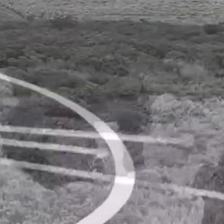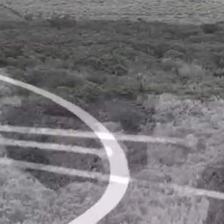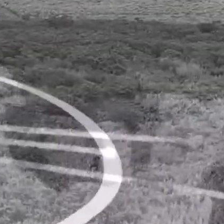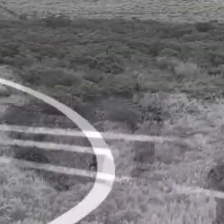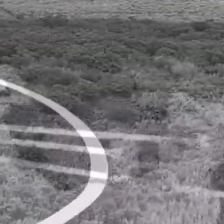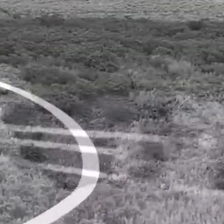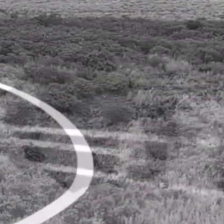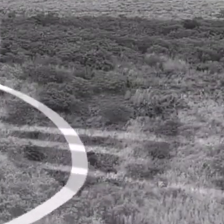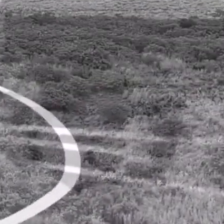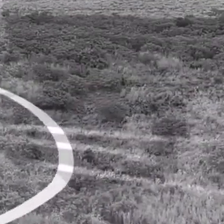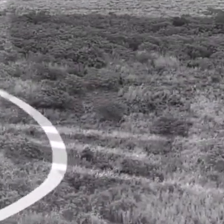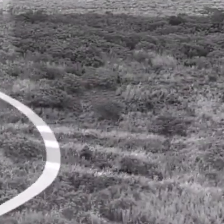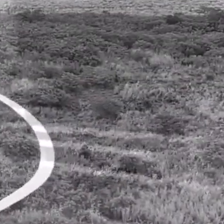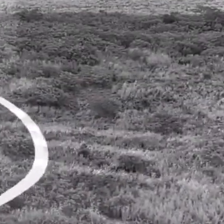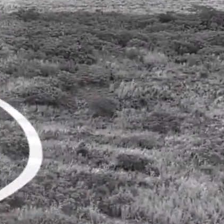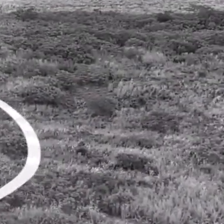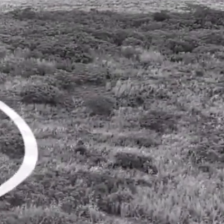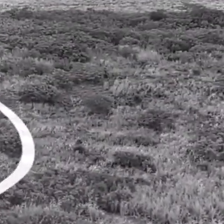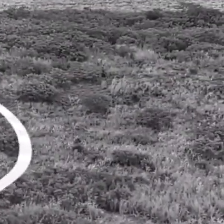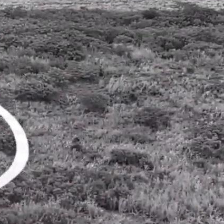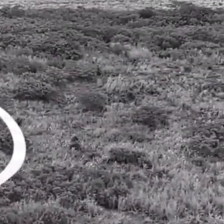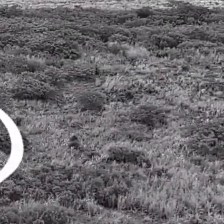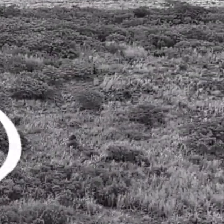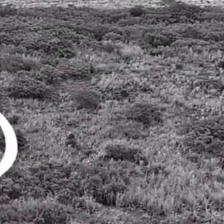oh. Masa